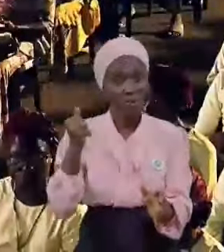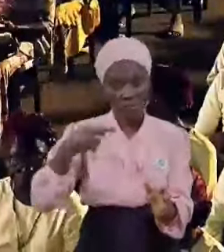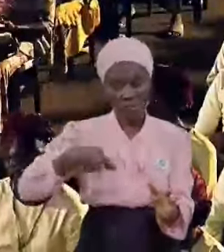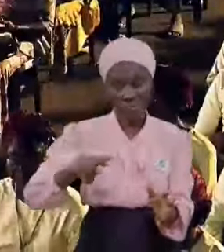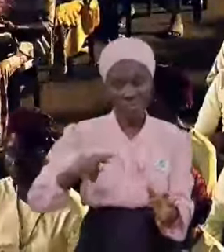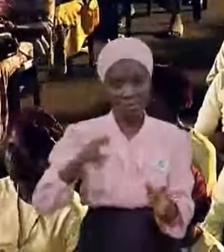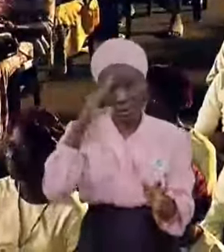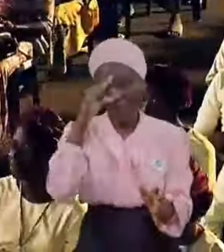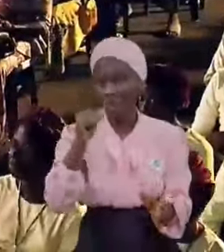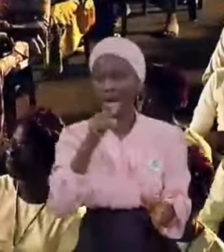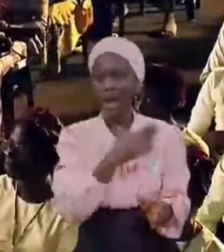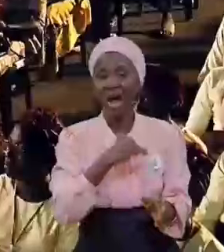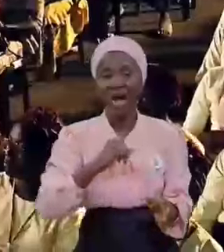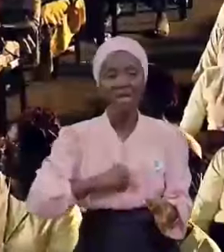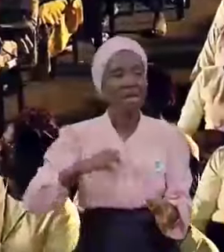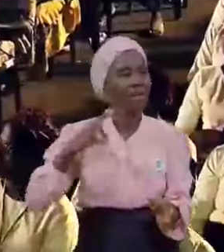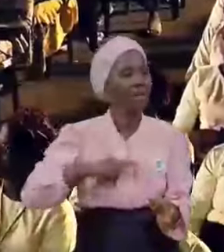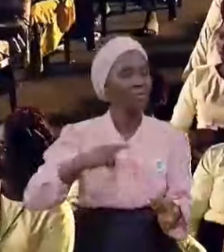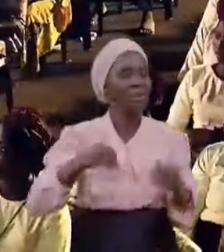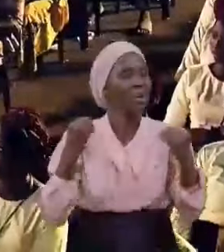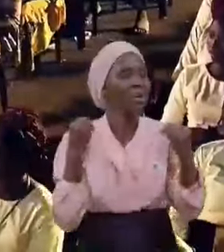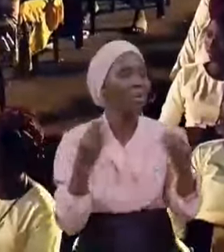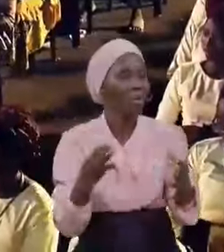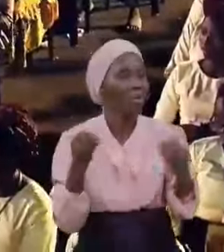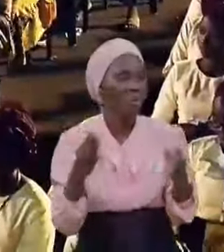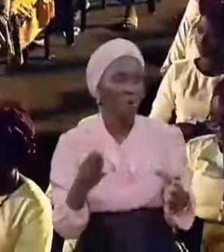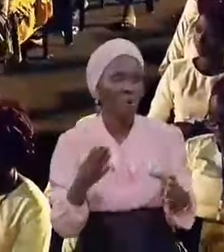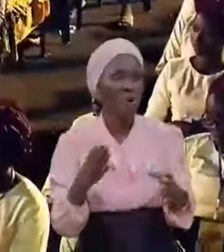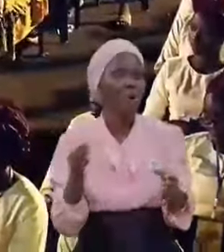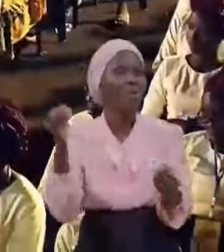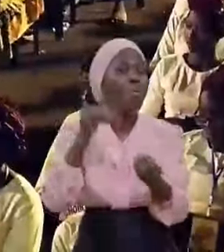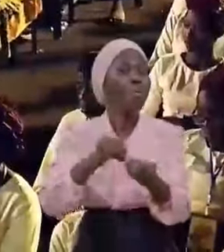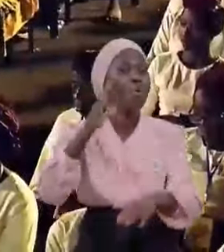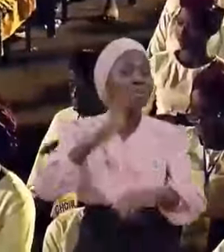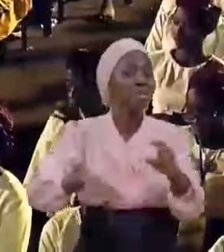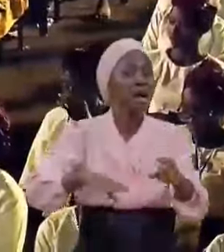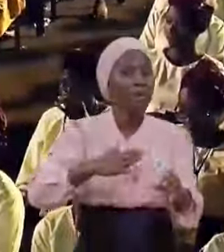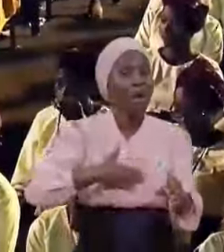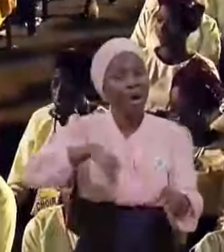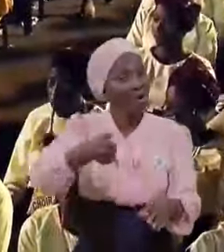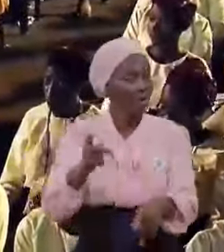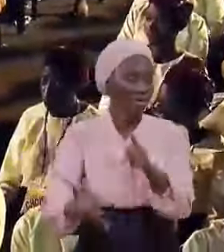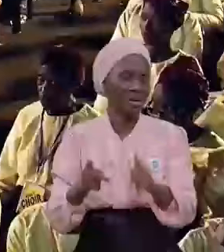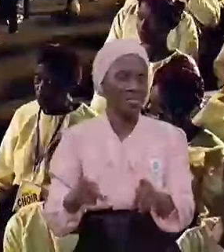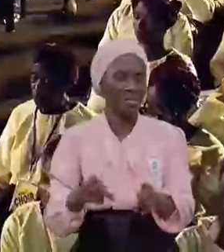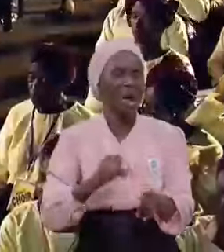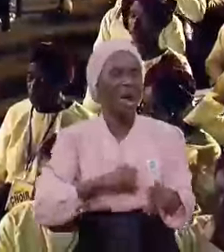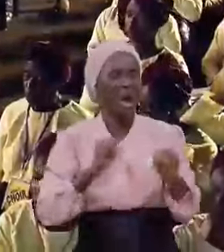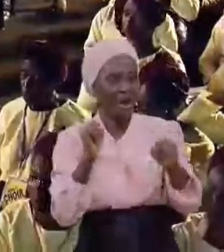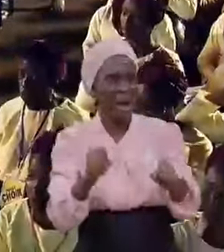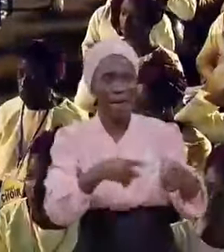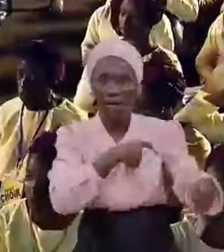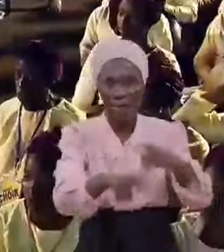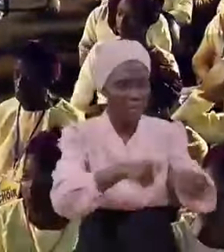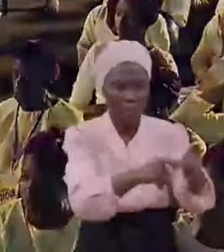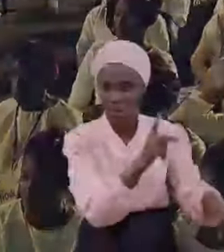lot above many my equals. I could do, I could persecute, I could injure, I could go